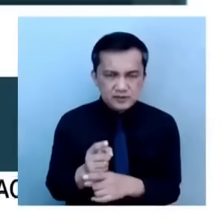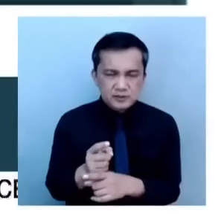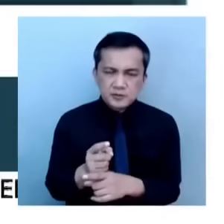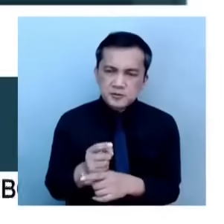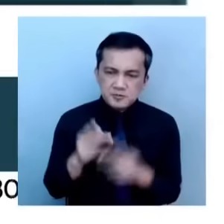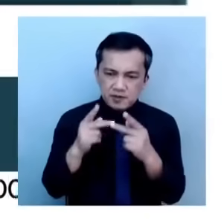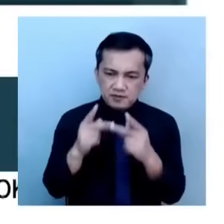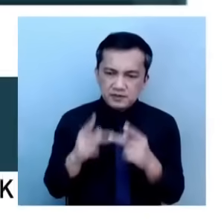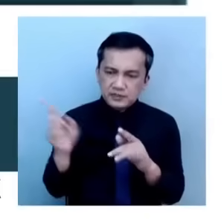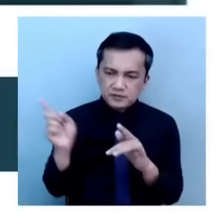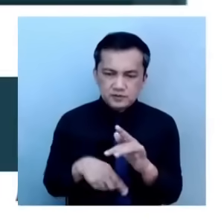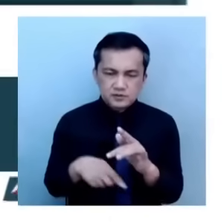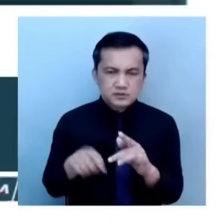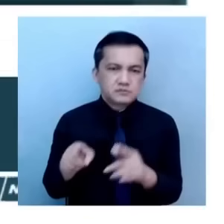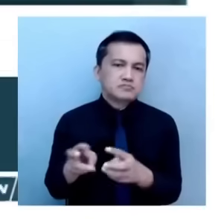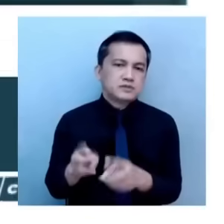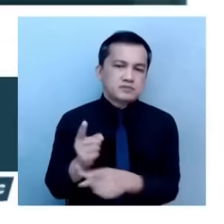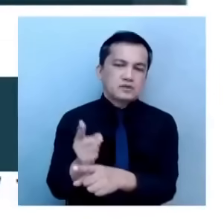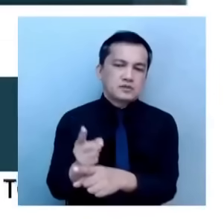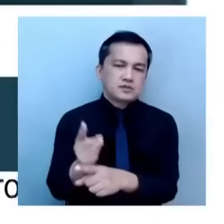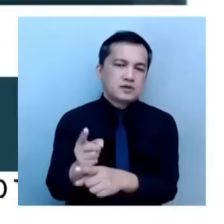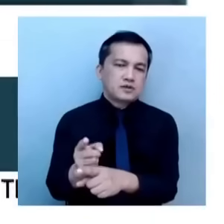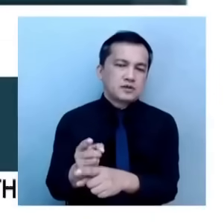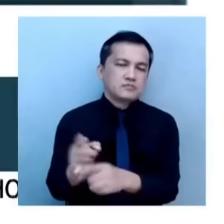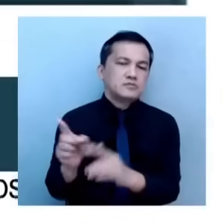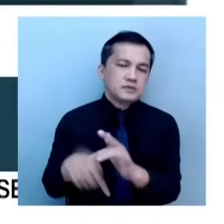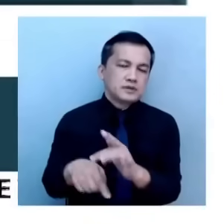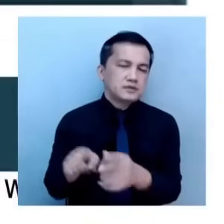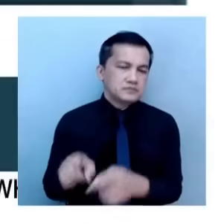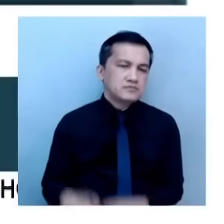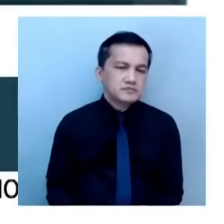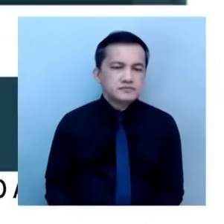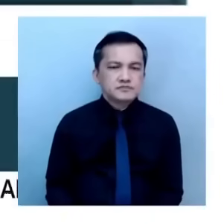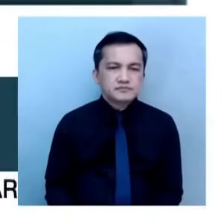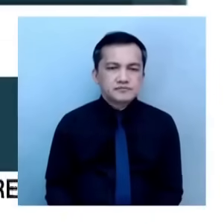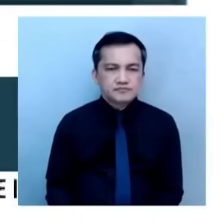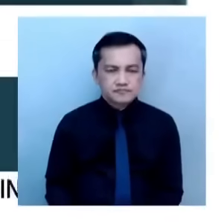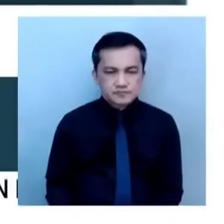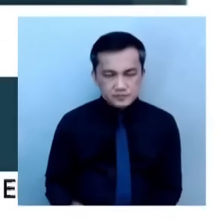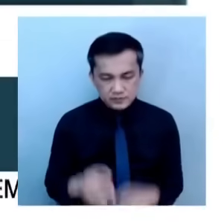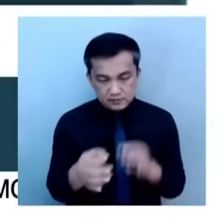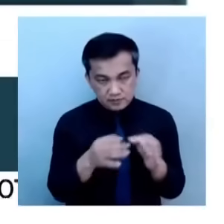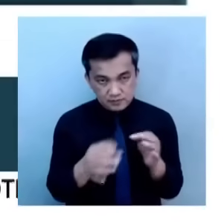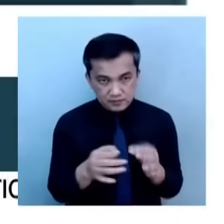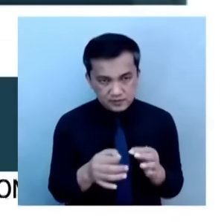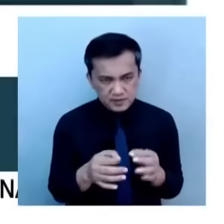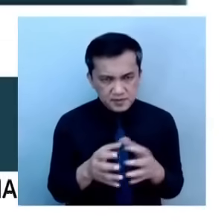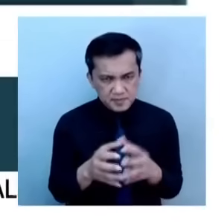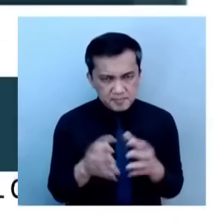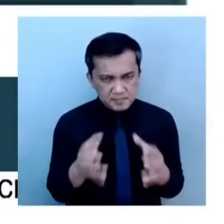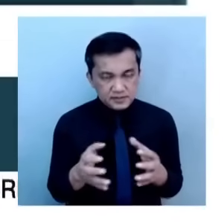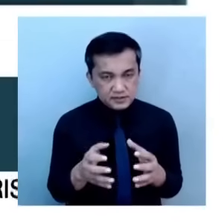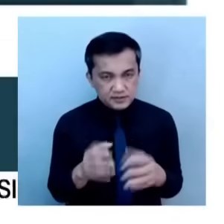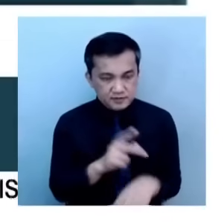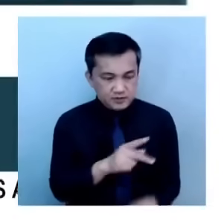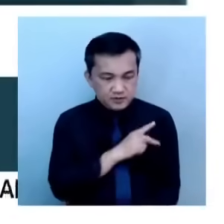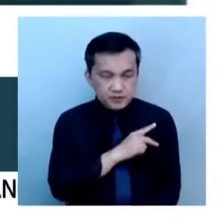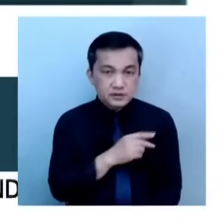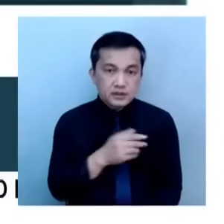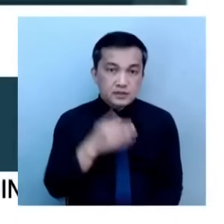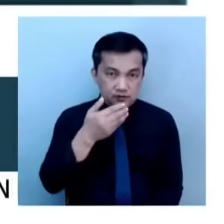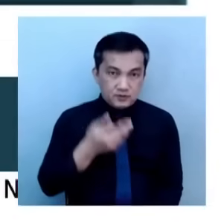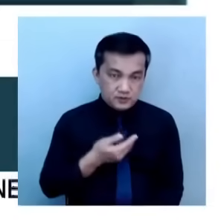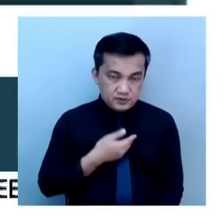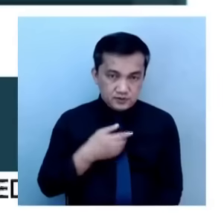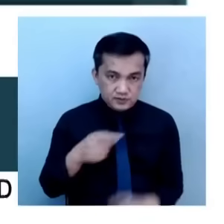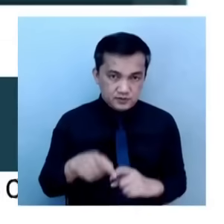they deserve what's coming for them. Let me just clarify, Carmina, that much as personally I welcome the